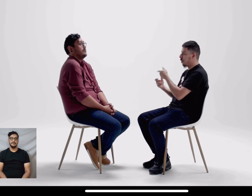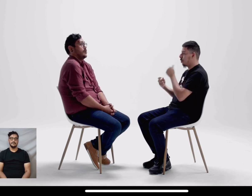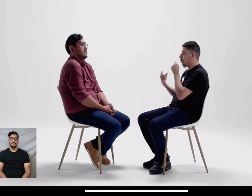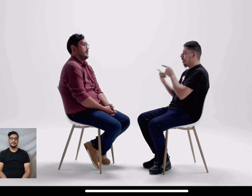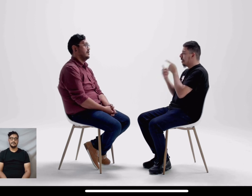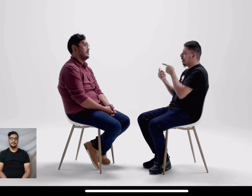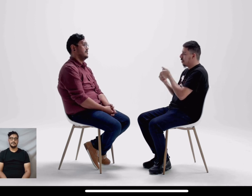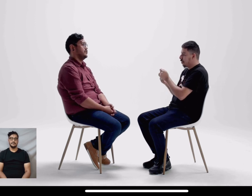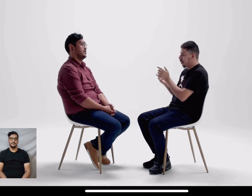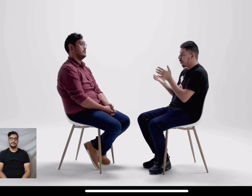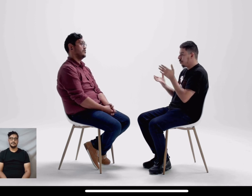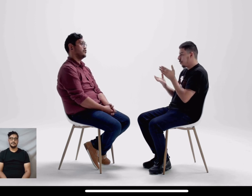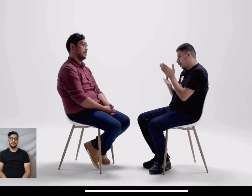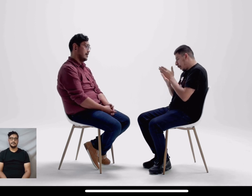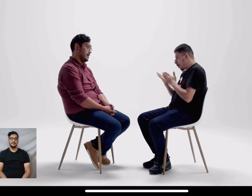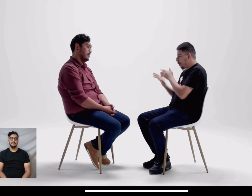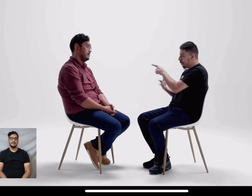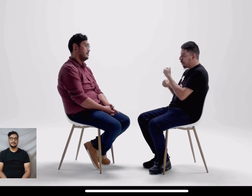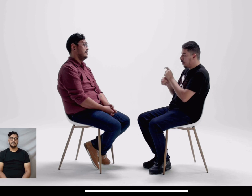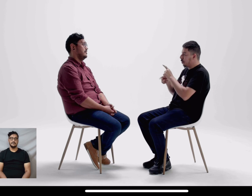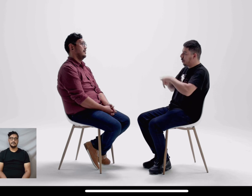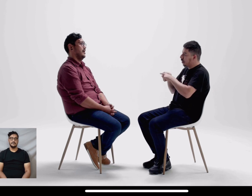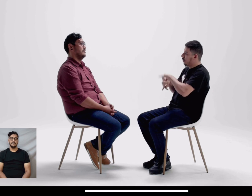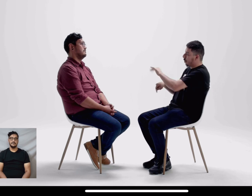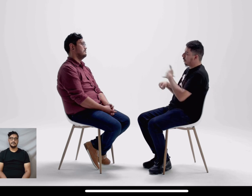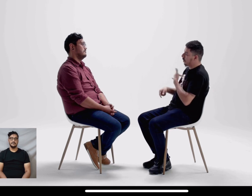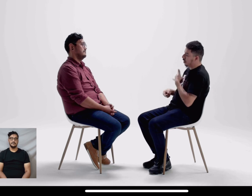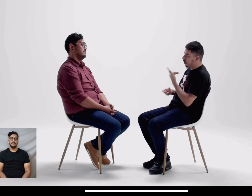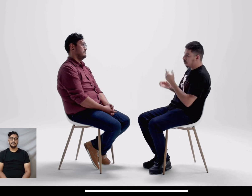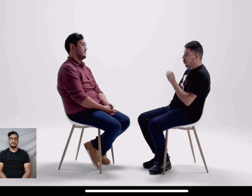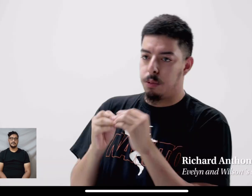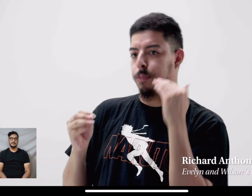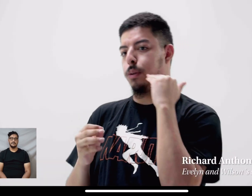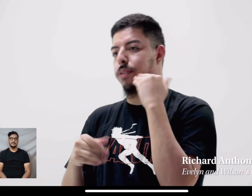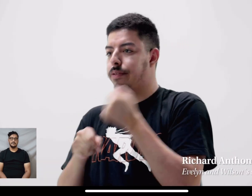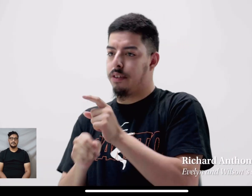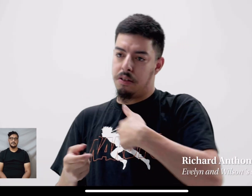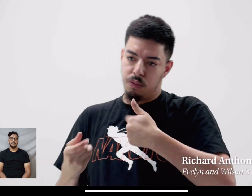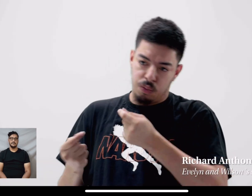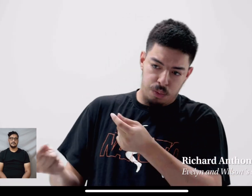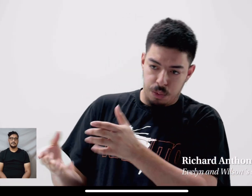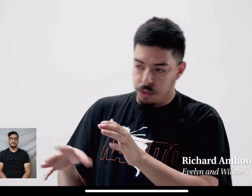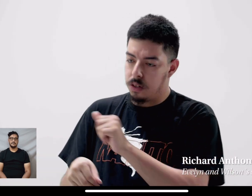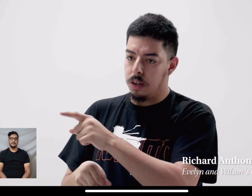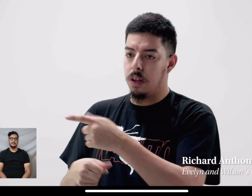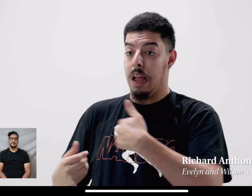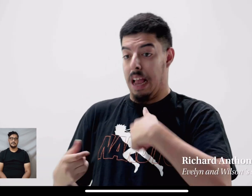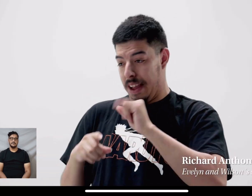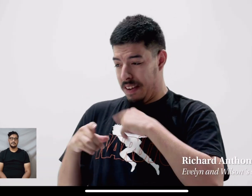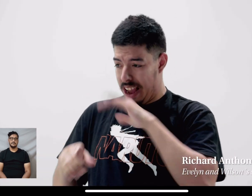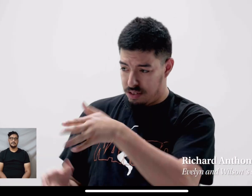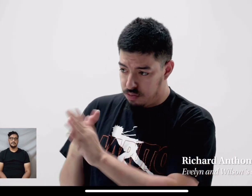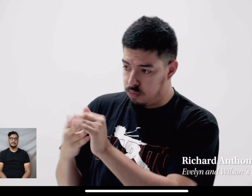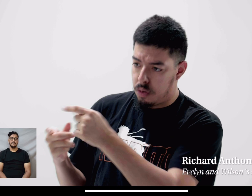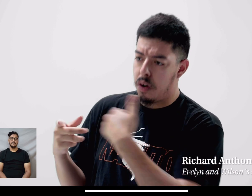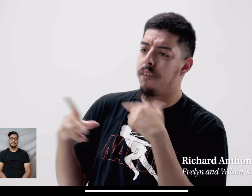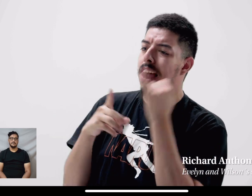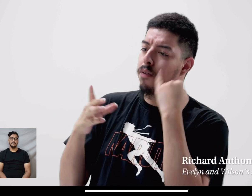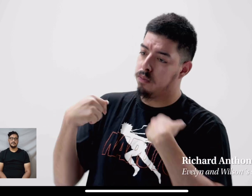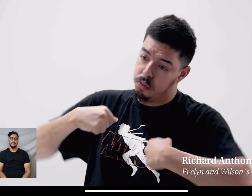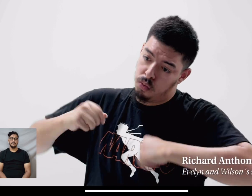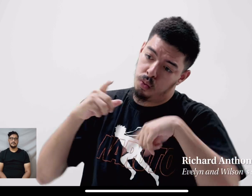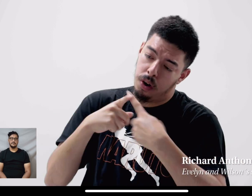needed more experience she was struggling um sometimes they would just not treat her well or she